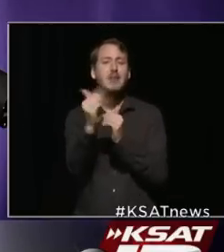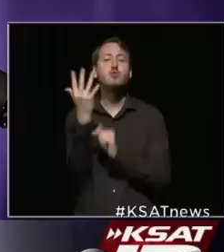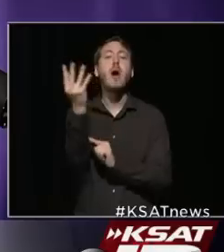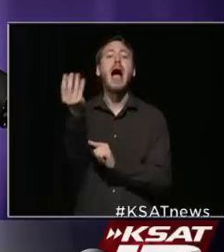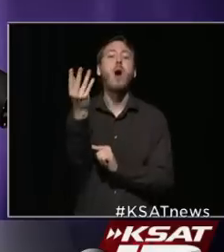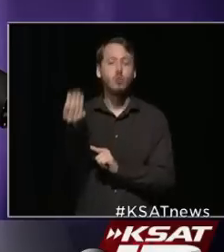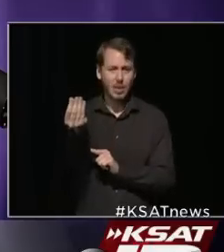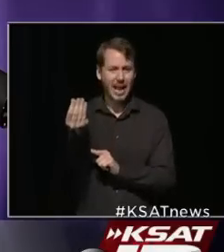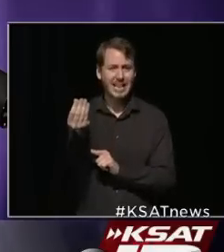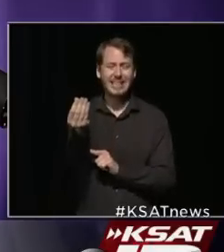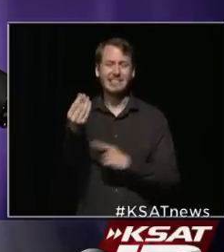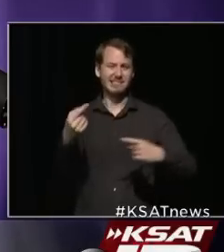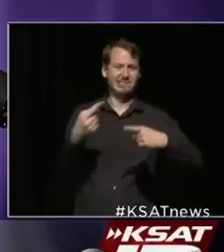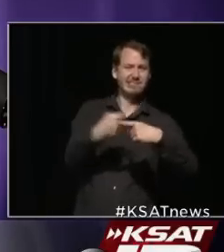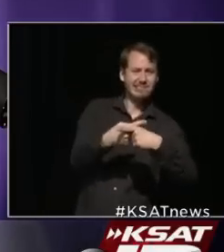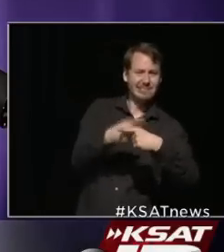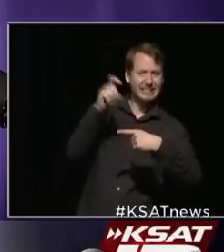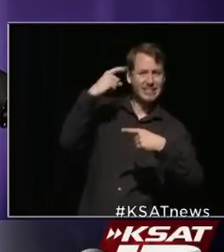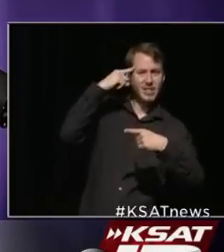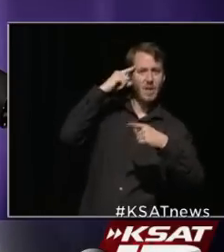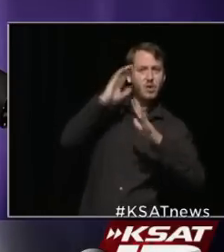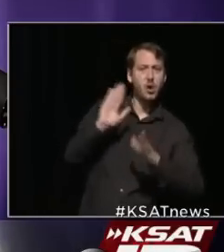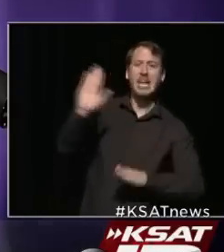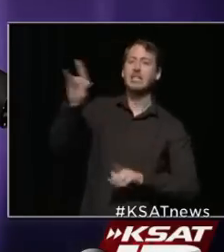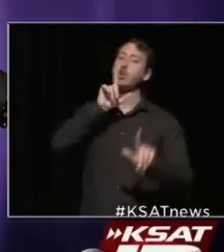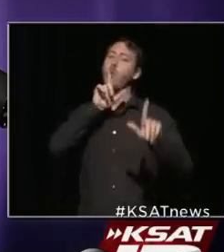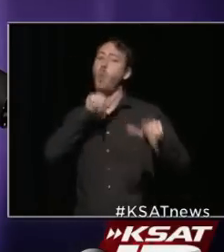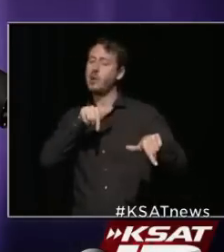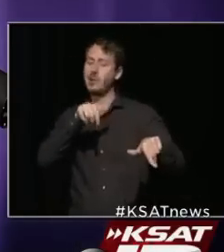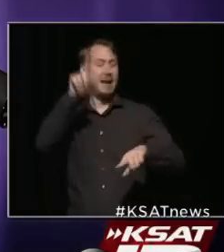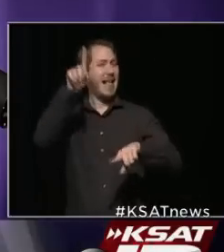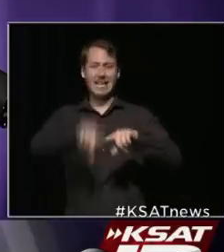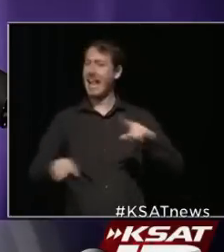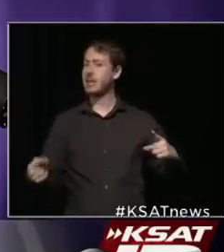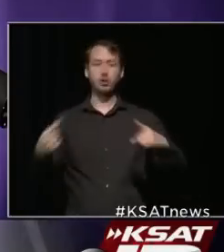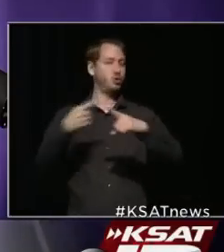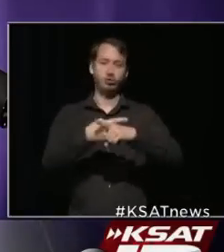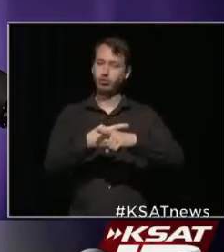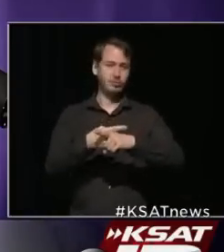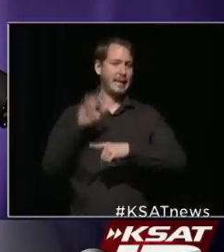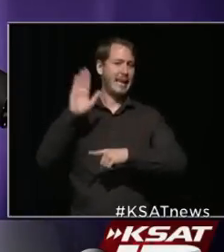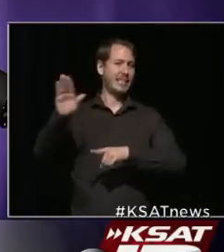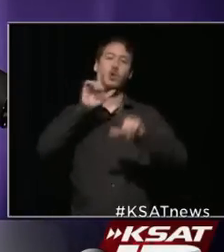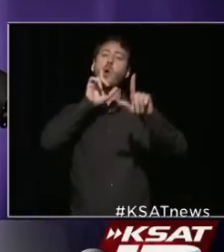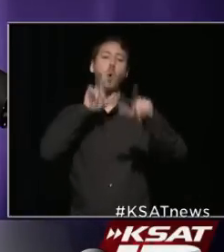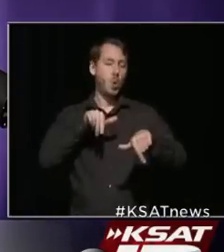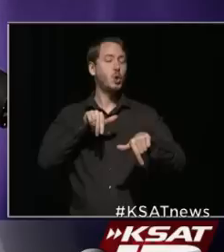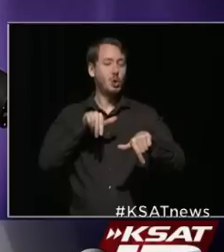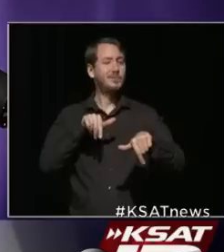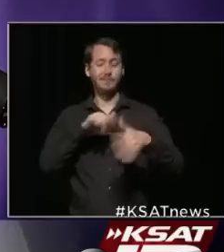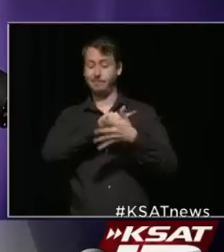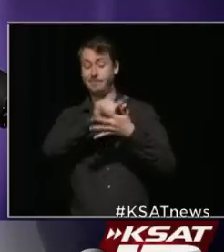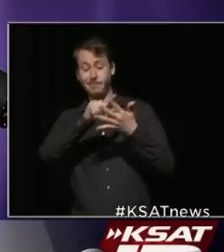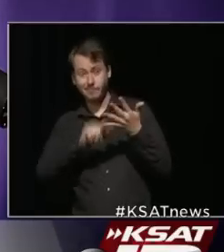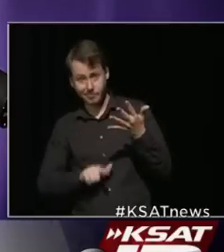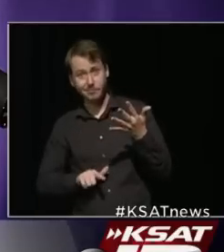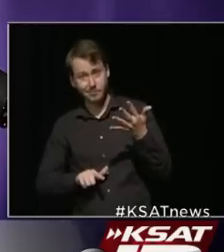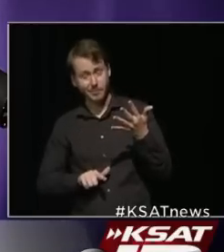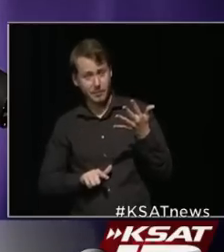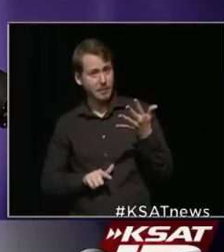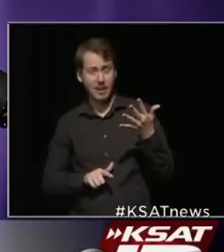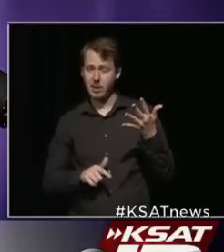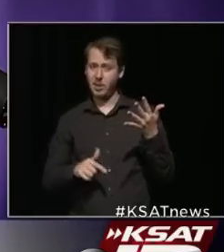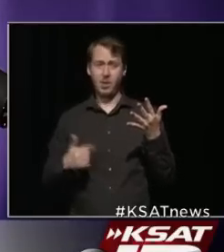outside, because that contradicts the governor's order and we can't contradict. These are all items that are